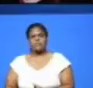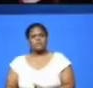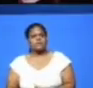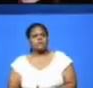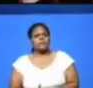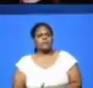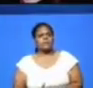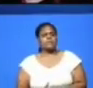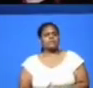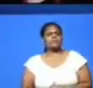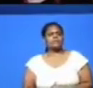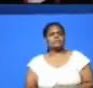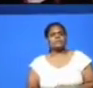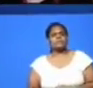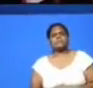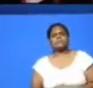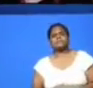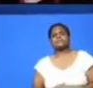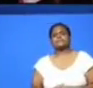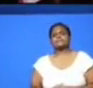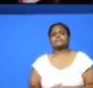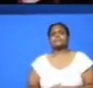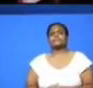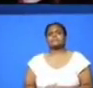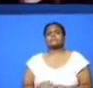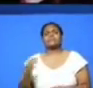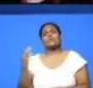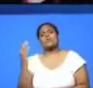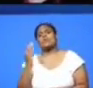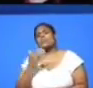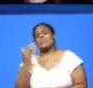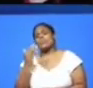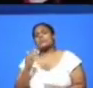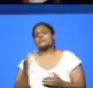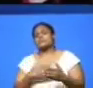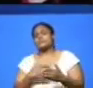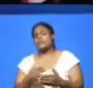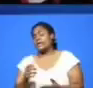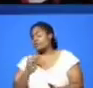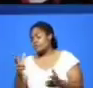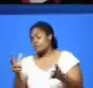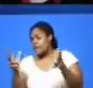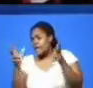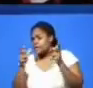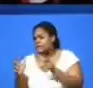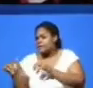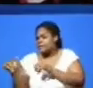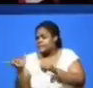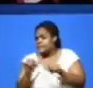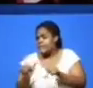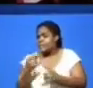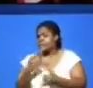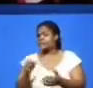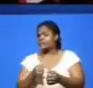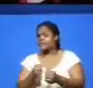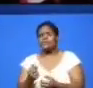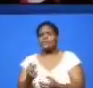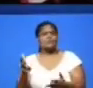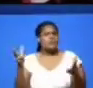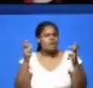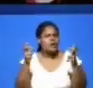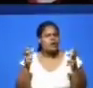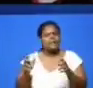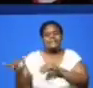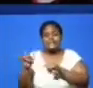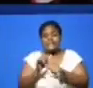What a wonderful song. I don't know if you listened to what I listened to, but if you were listening to what I was listening to, you would have heard what